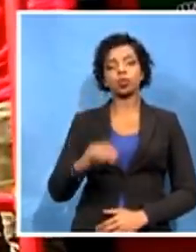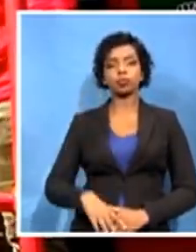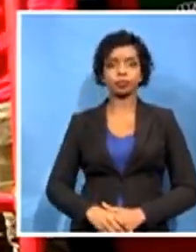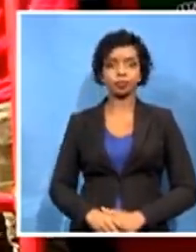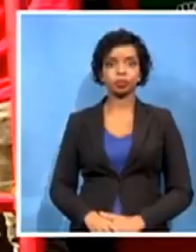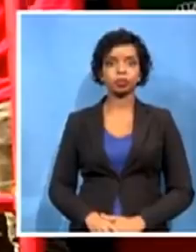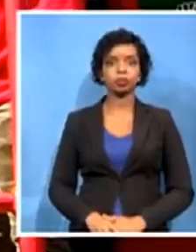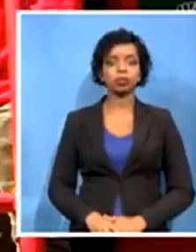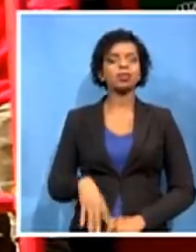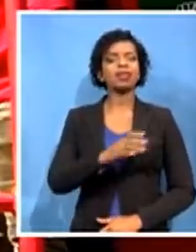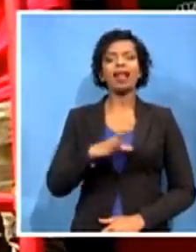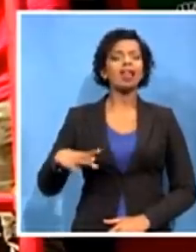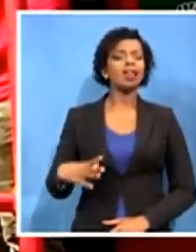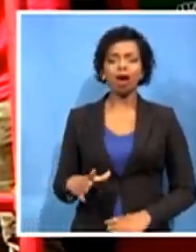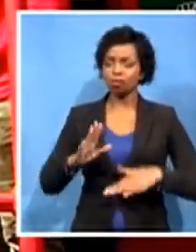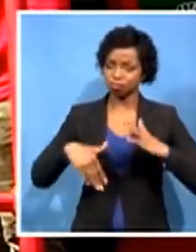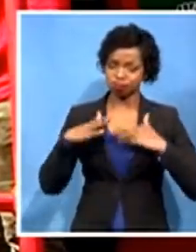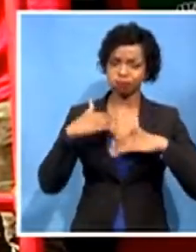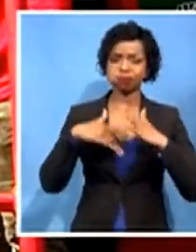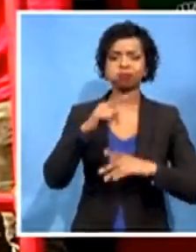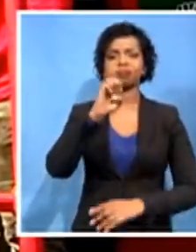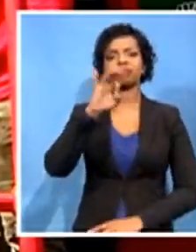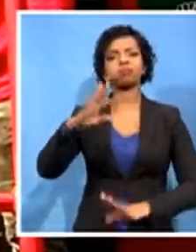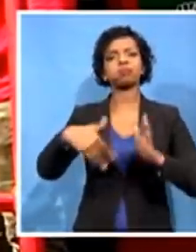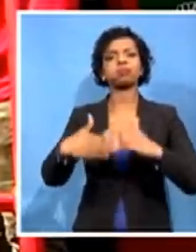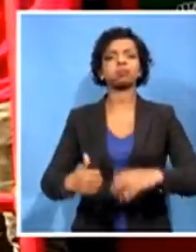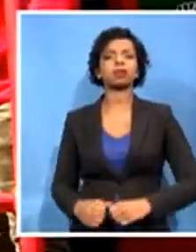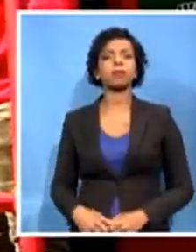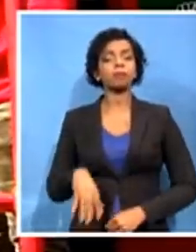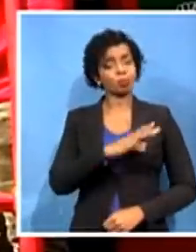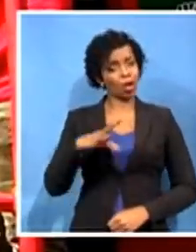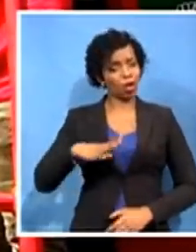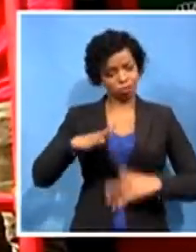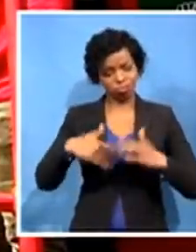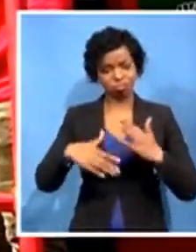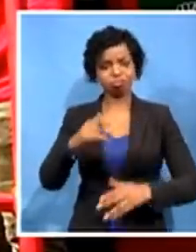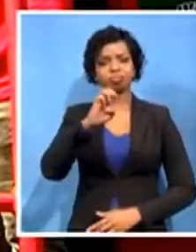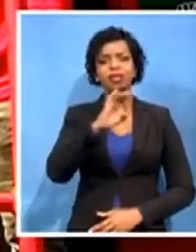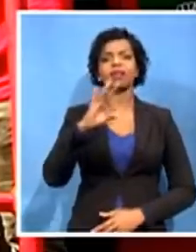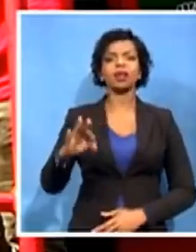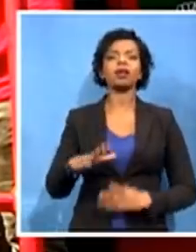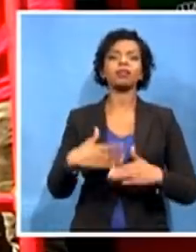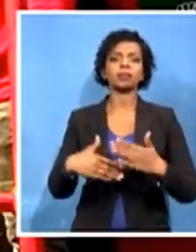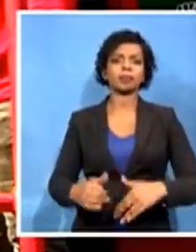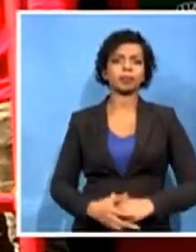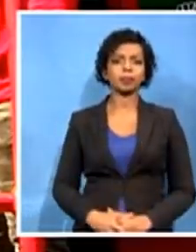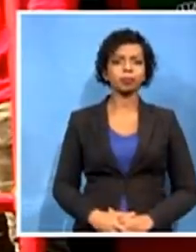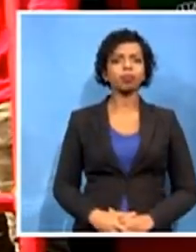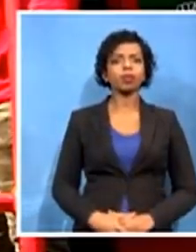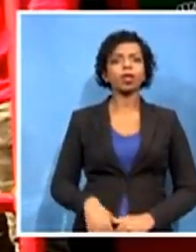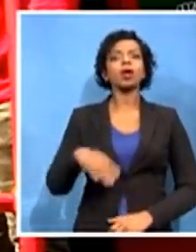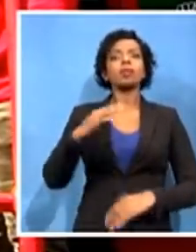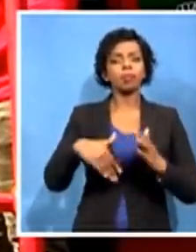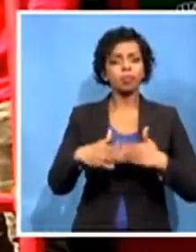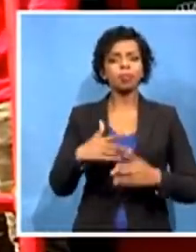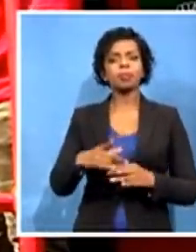long live! Long live the EFF, long live! Long live the Commander-in-Chief and President of the